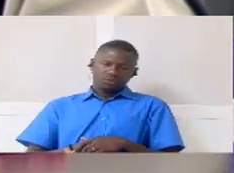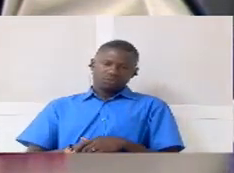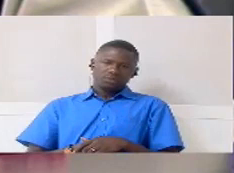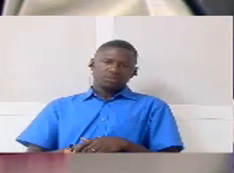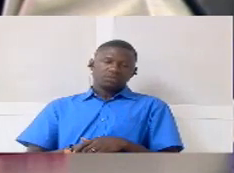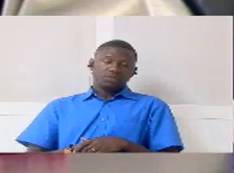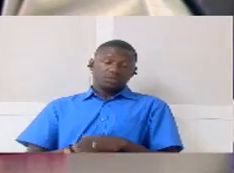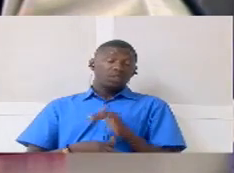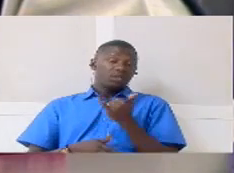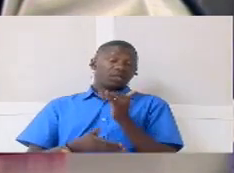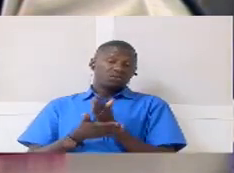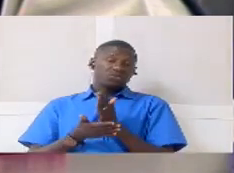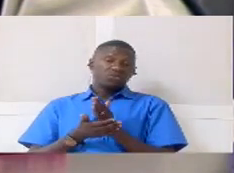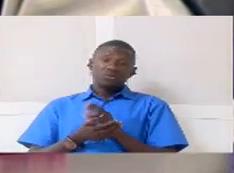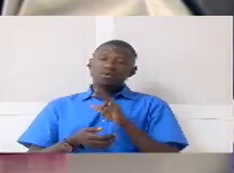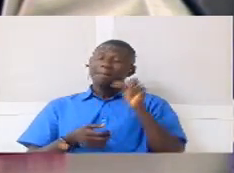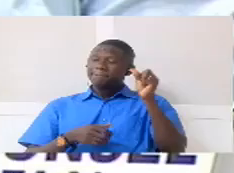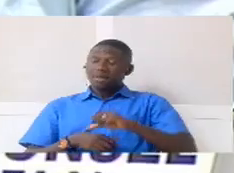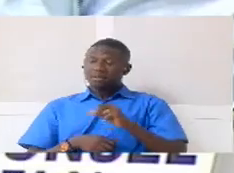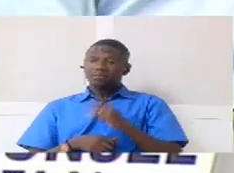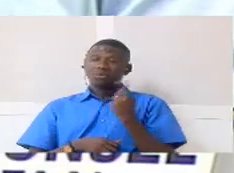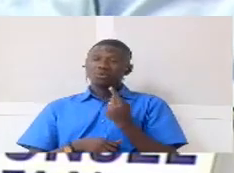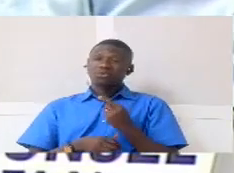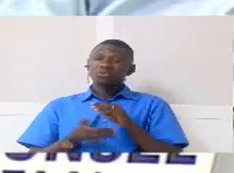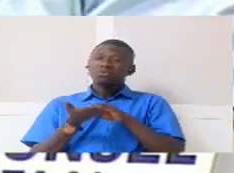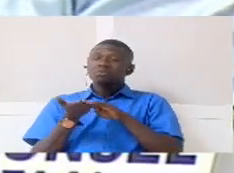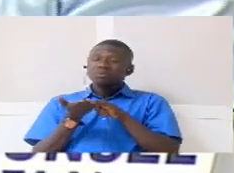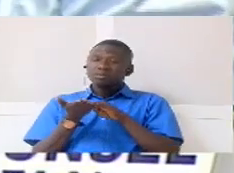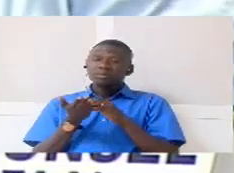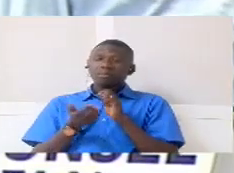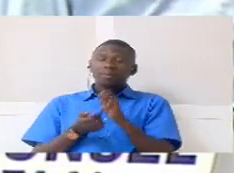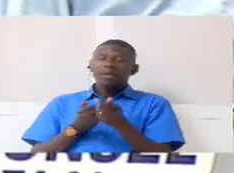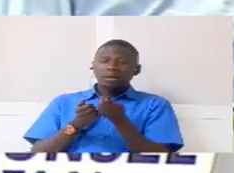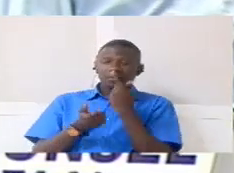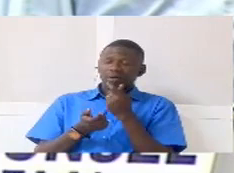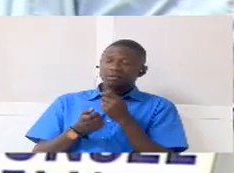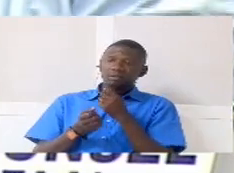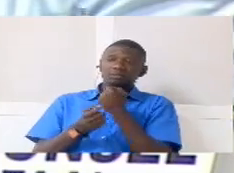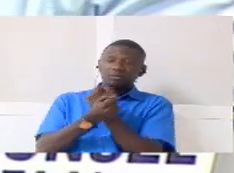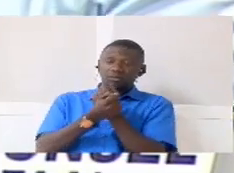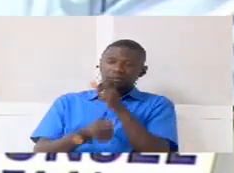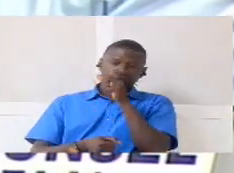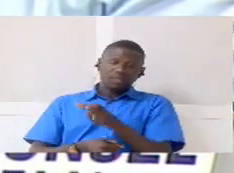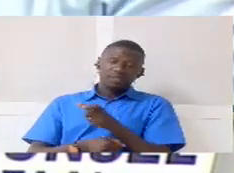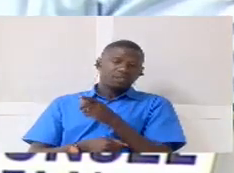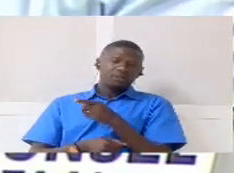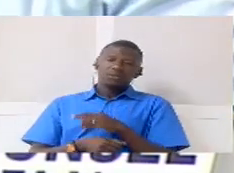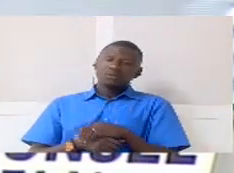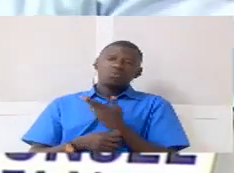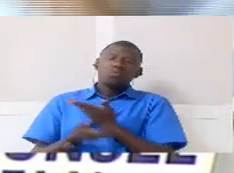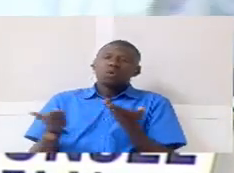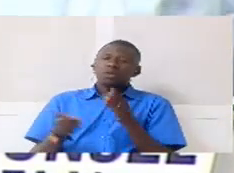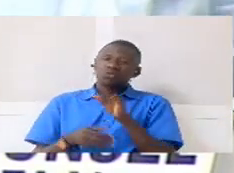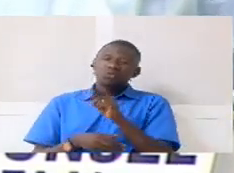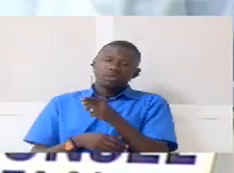That was very unlawful. You suggested that he had a relationship with David